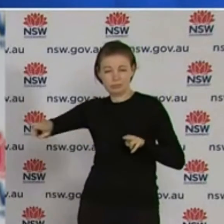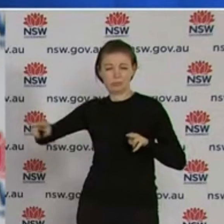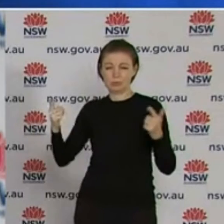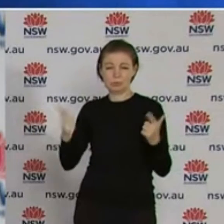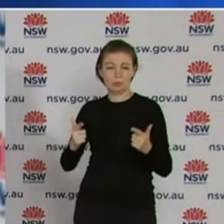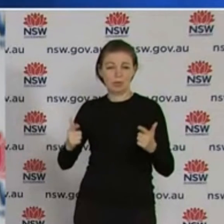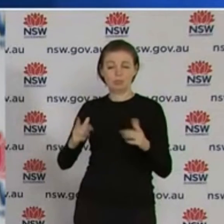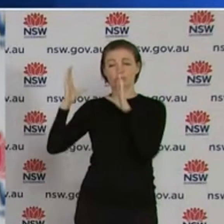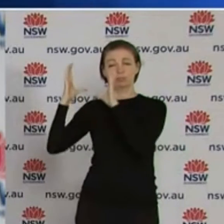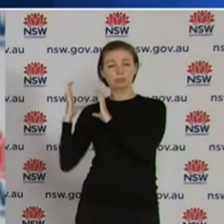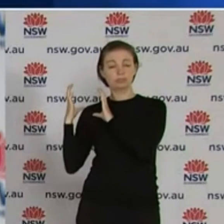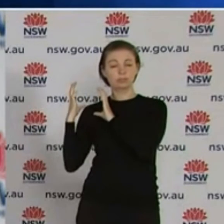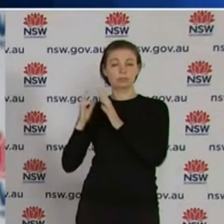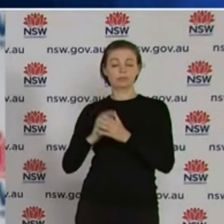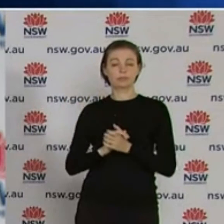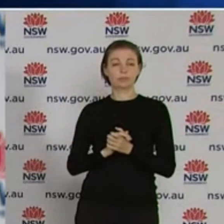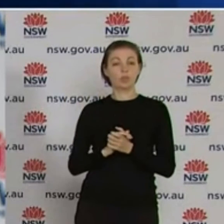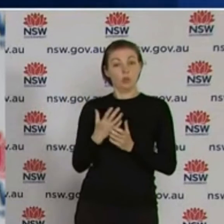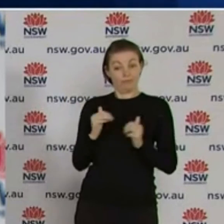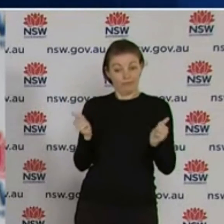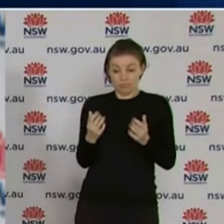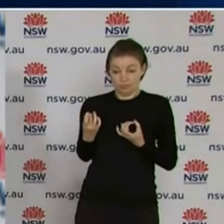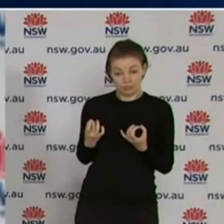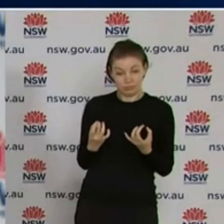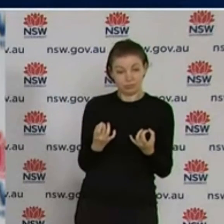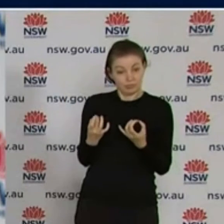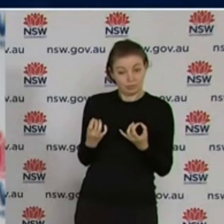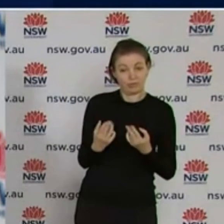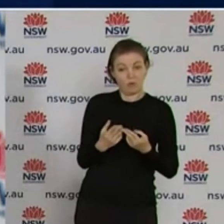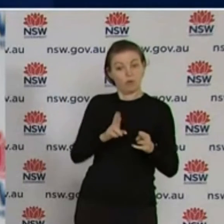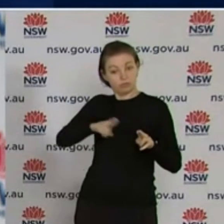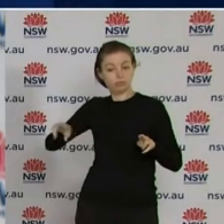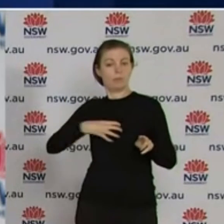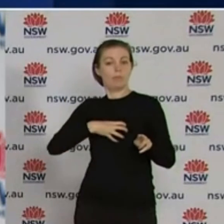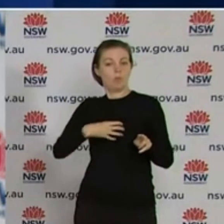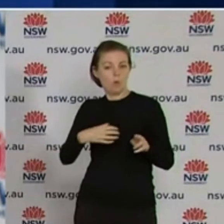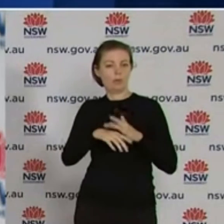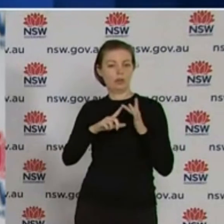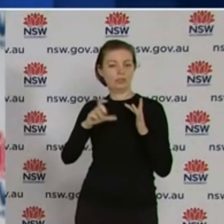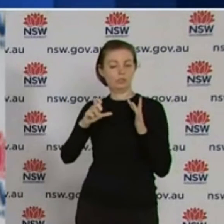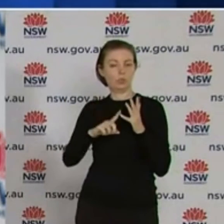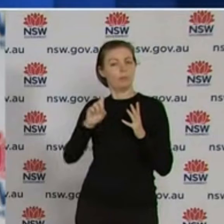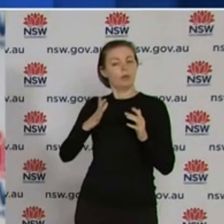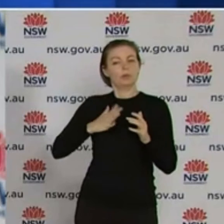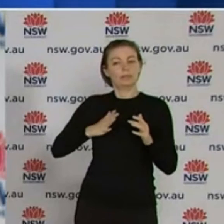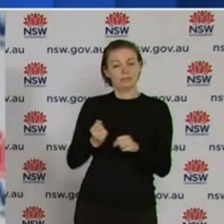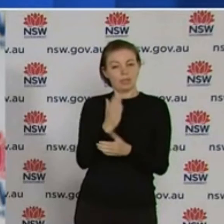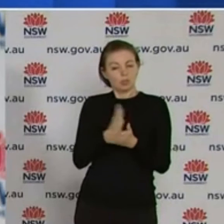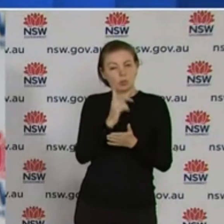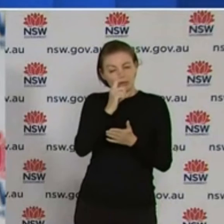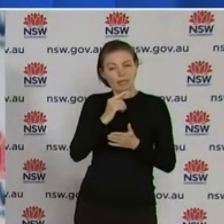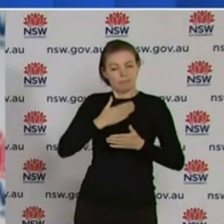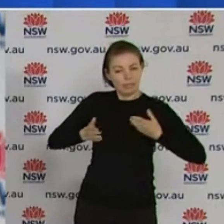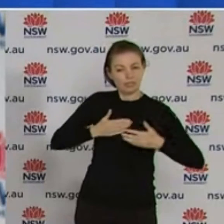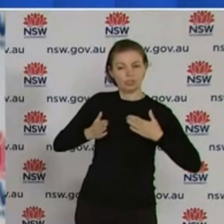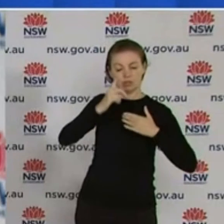at no time do we want to see any patient not get the world-class care they're used to getting, and making sure that everybody gets the health care they need, whether